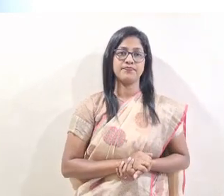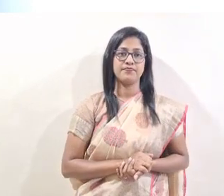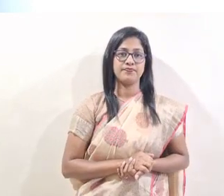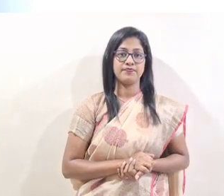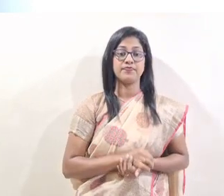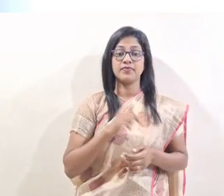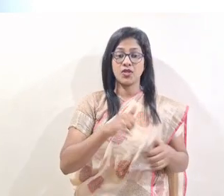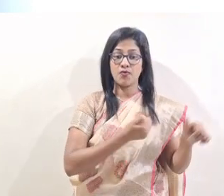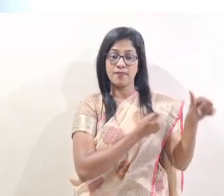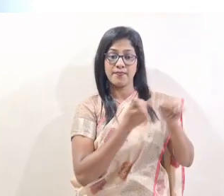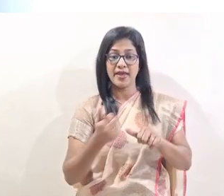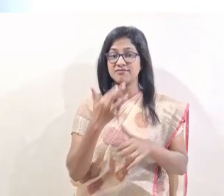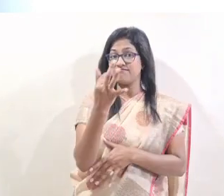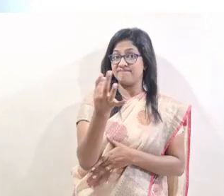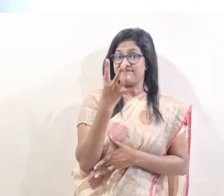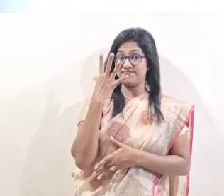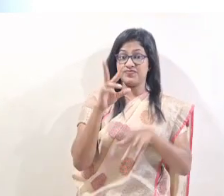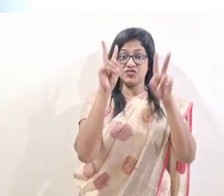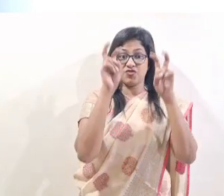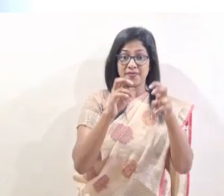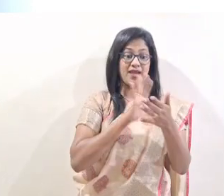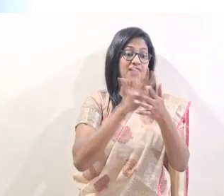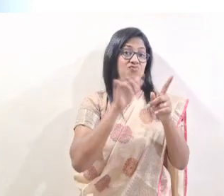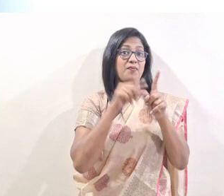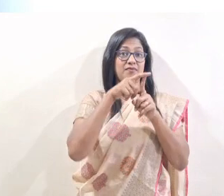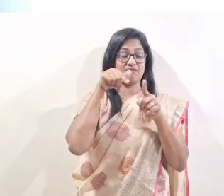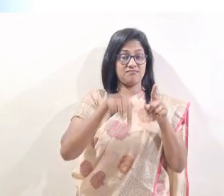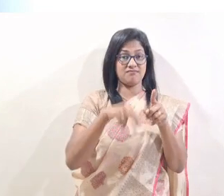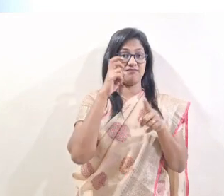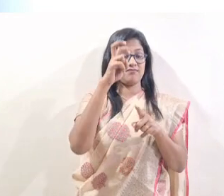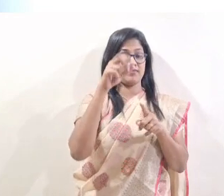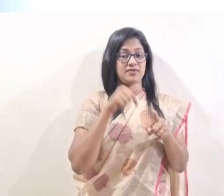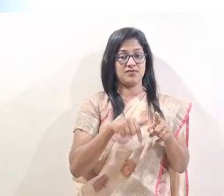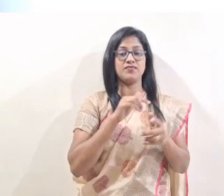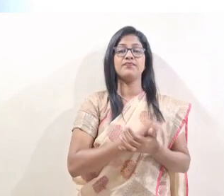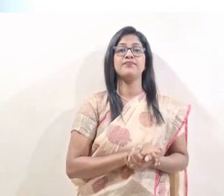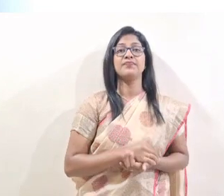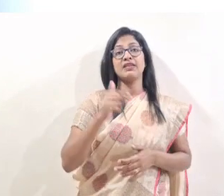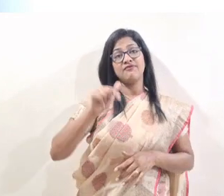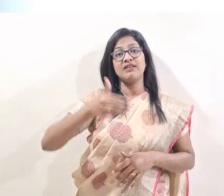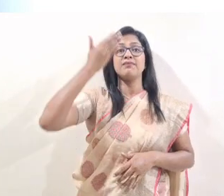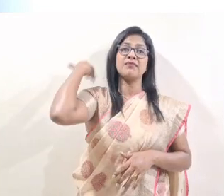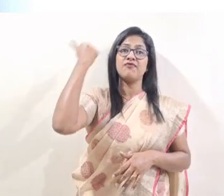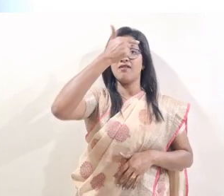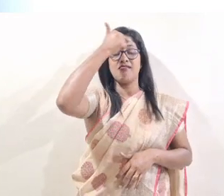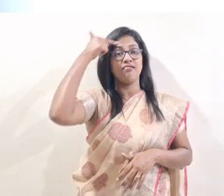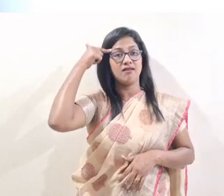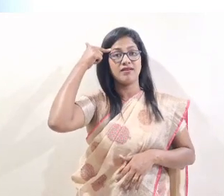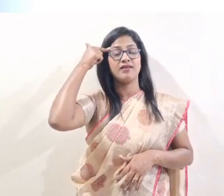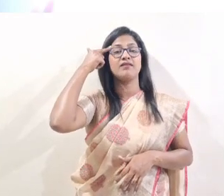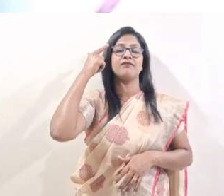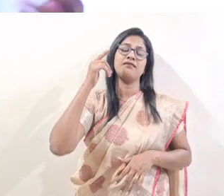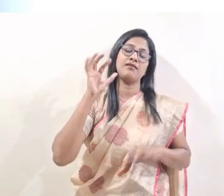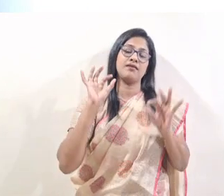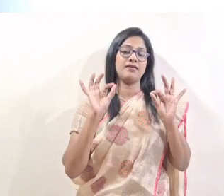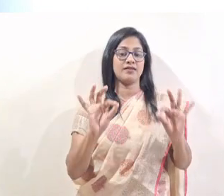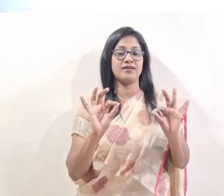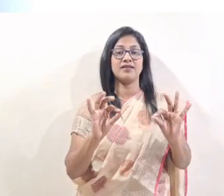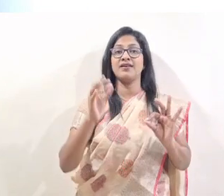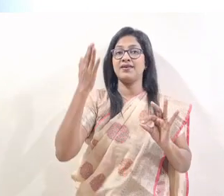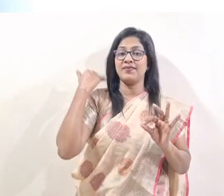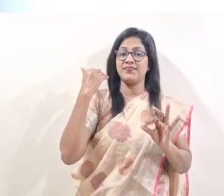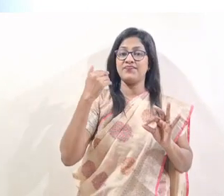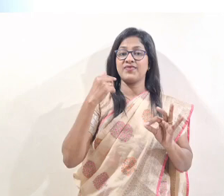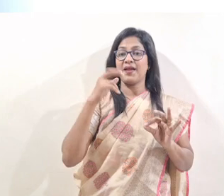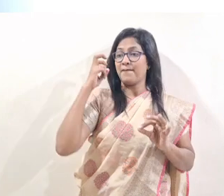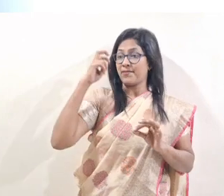And coming back to the resilience features, especially Hyderabad Metro, we were lucky enough to have the experiences of like